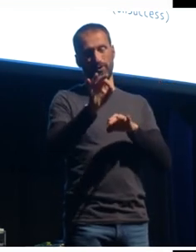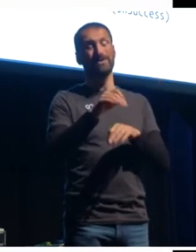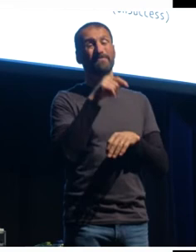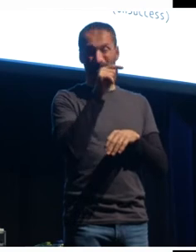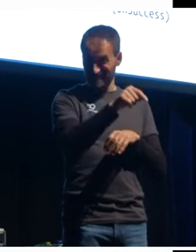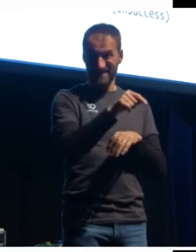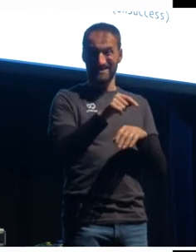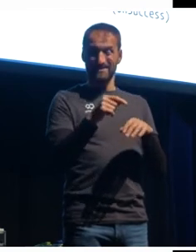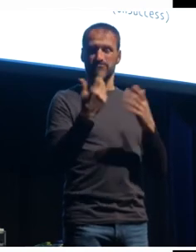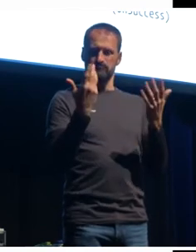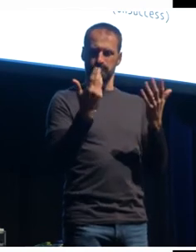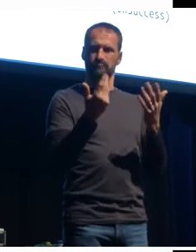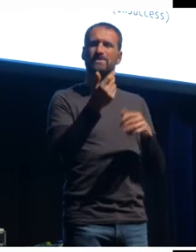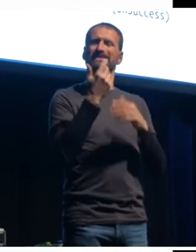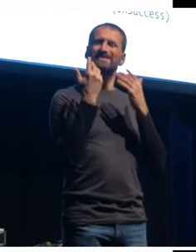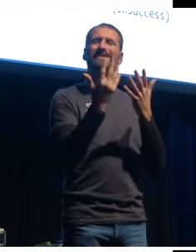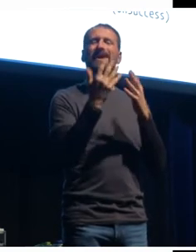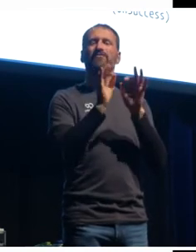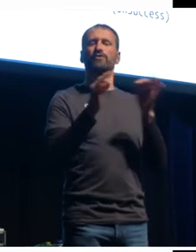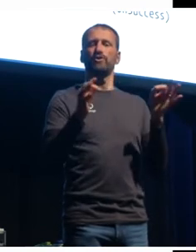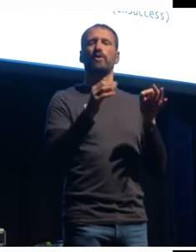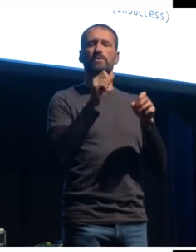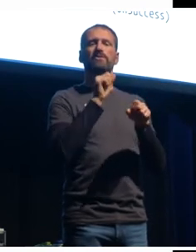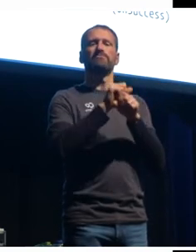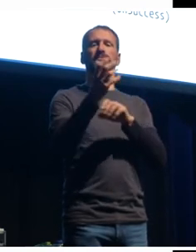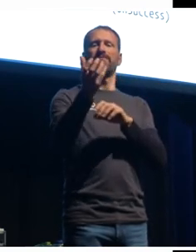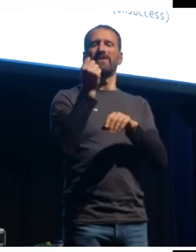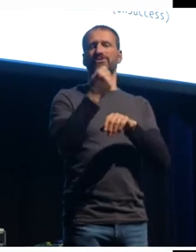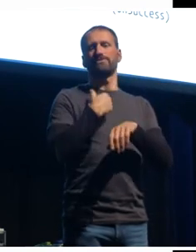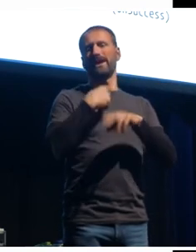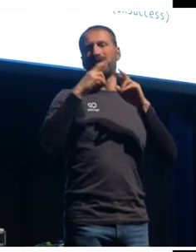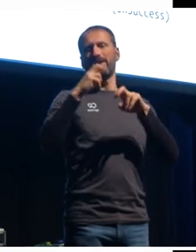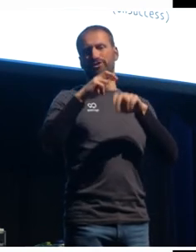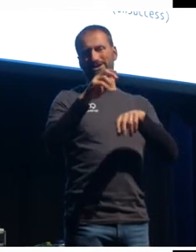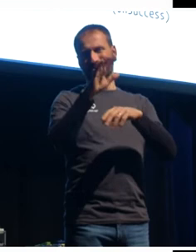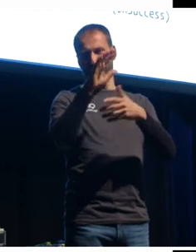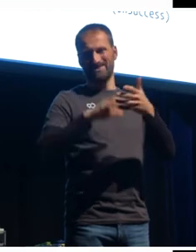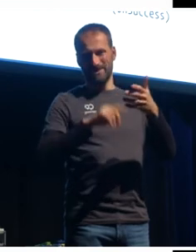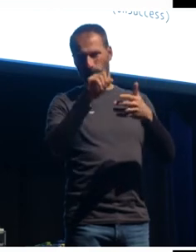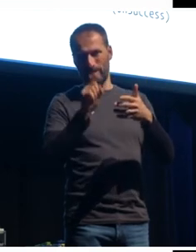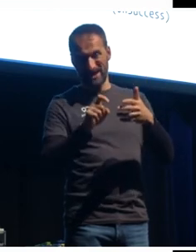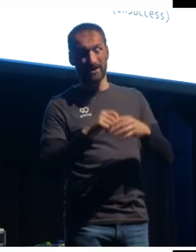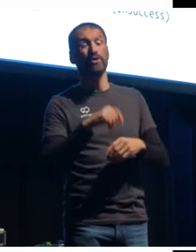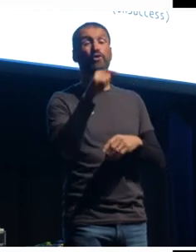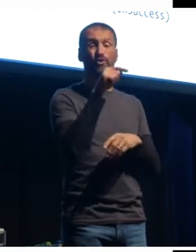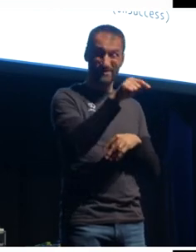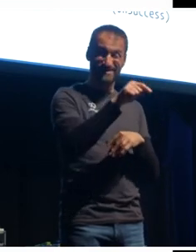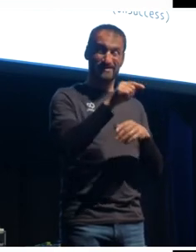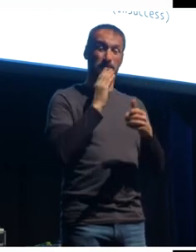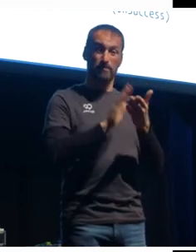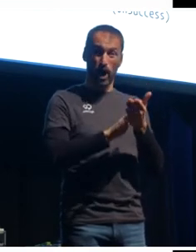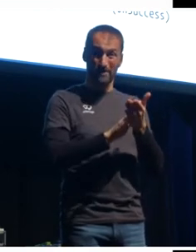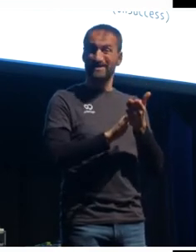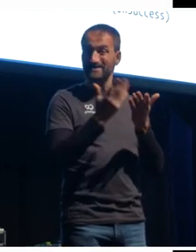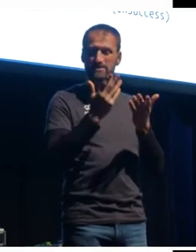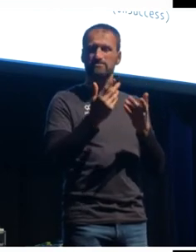function that takes in a function that fetches my analytics query. And then at the end, I'm running promise all on all of those promises. And what I think is